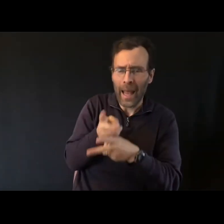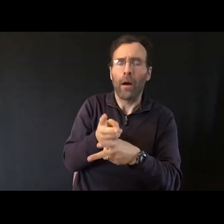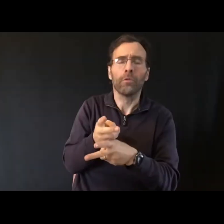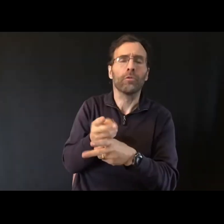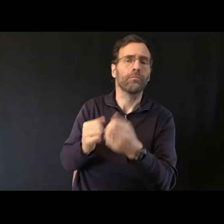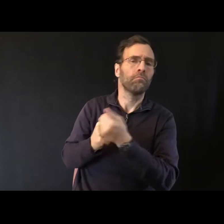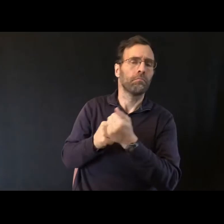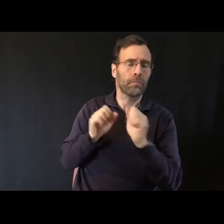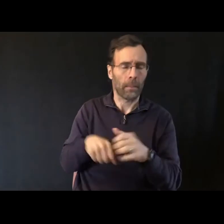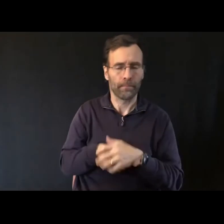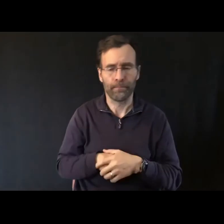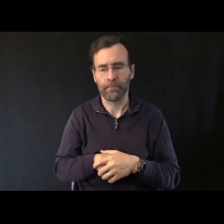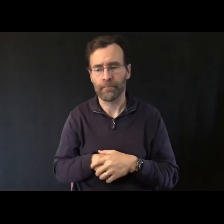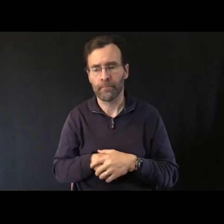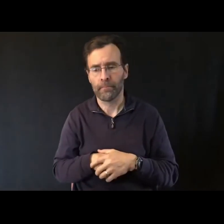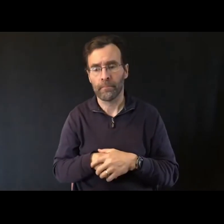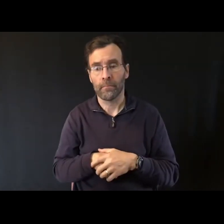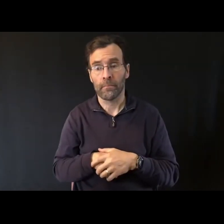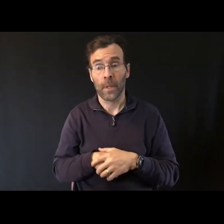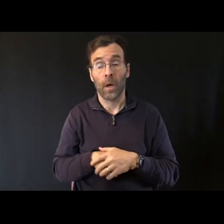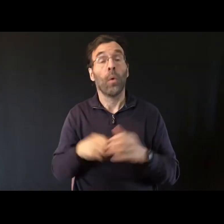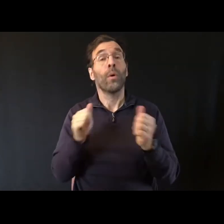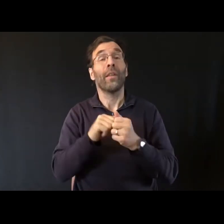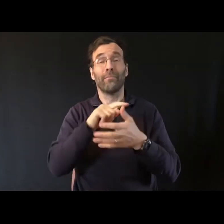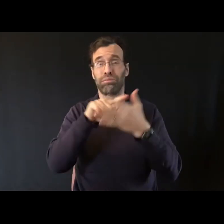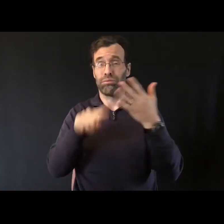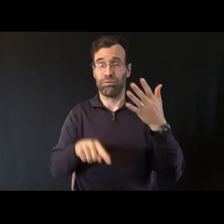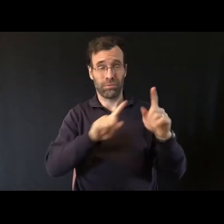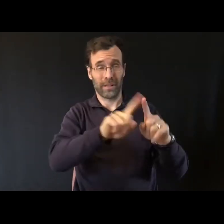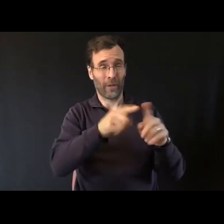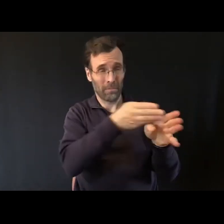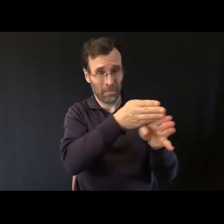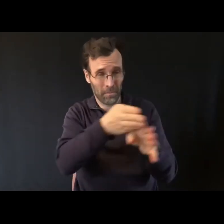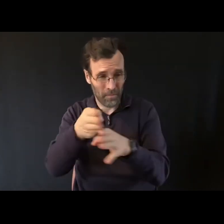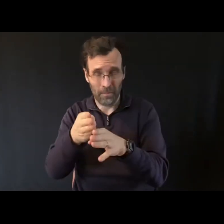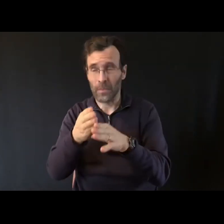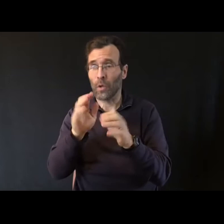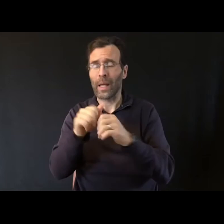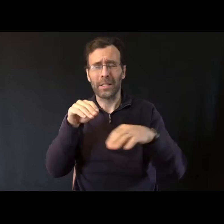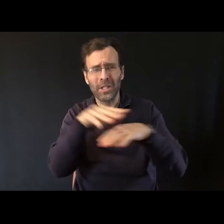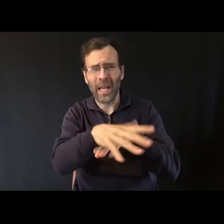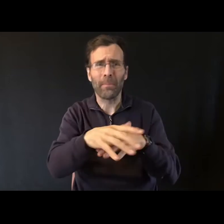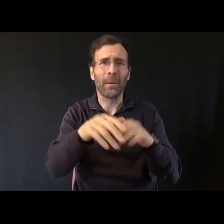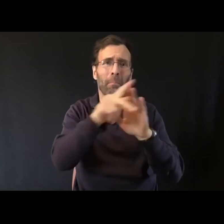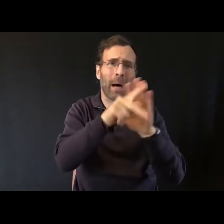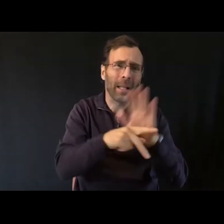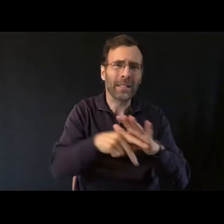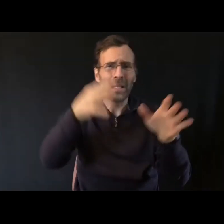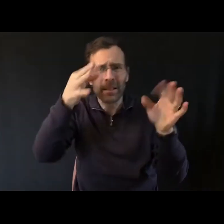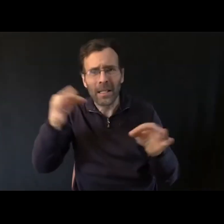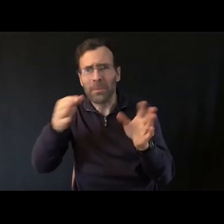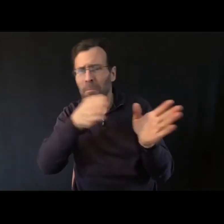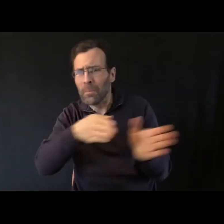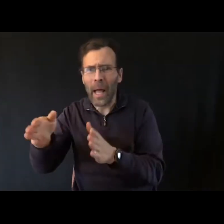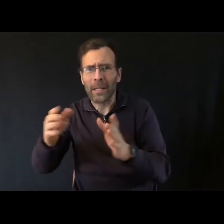every sector, there are significant ways to shape or influence decisions, policies, systems, plans, or